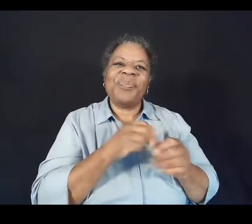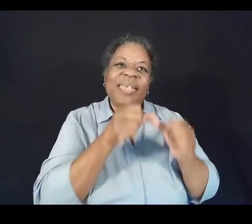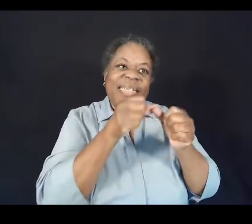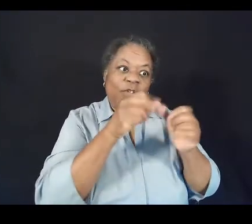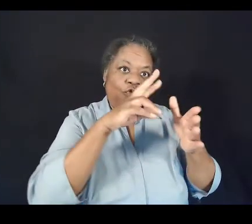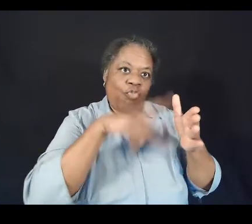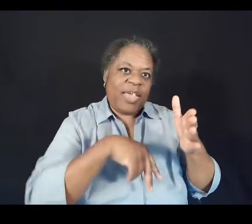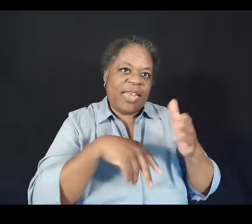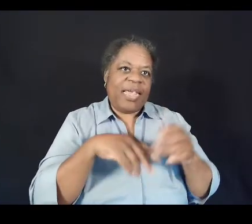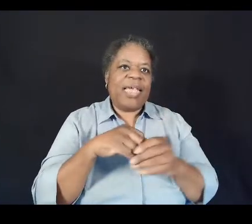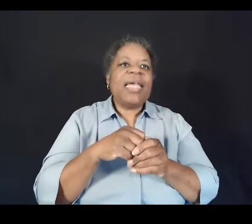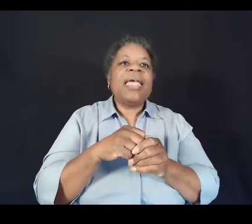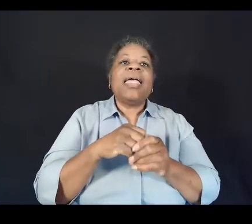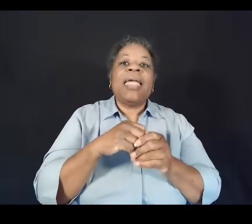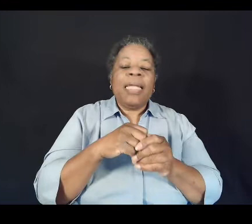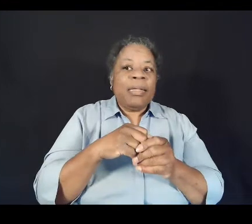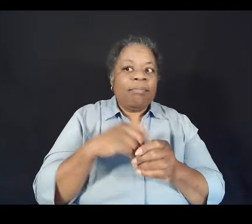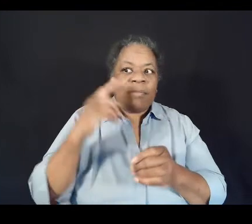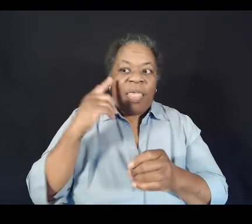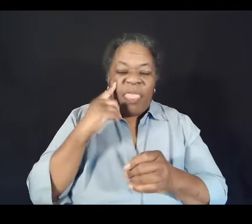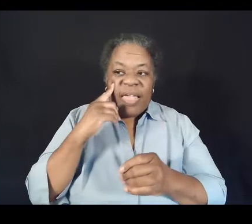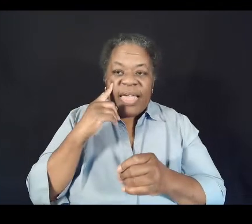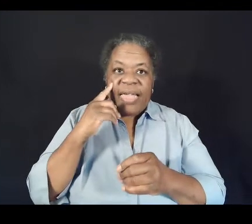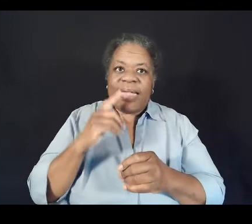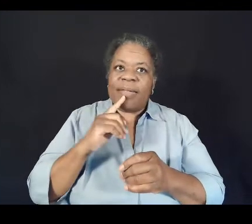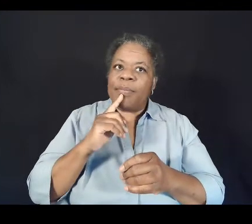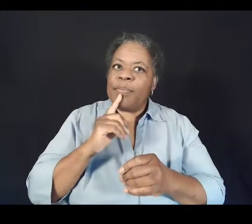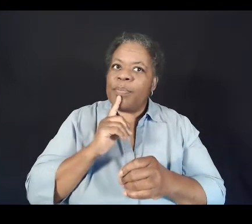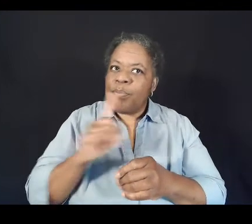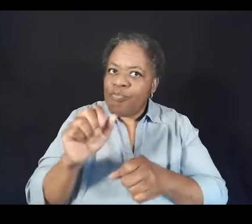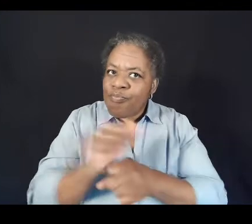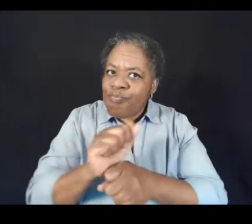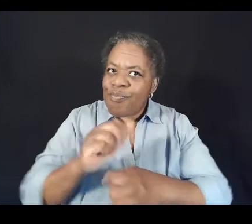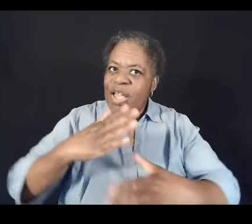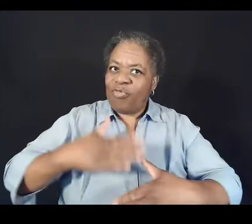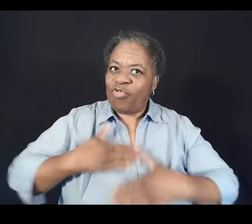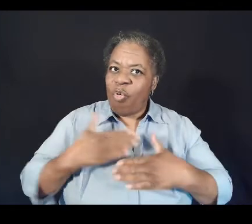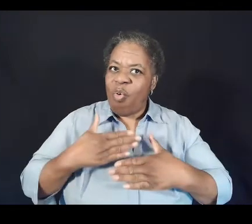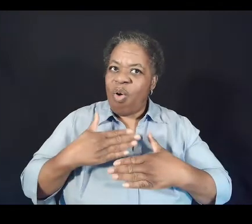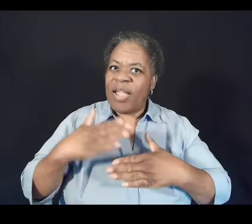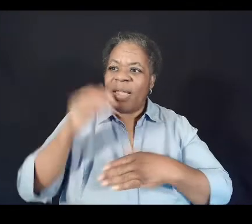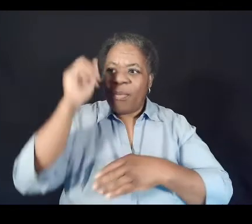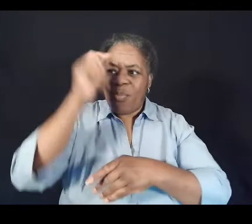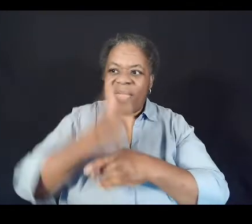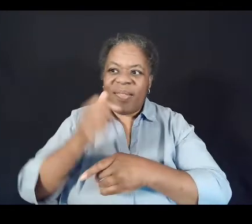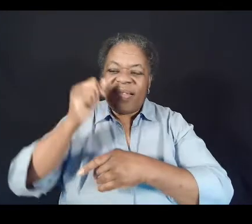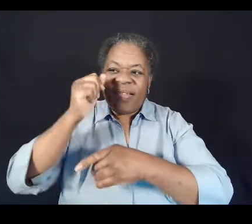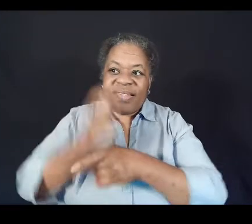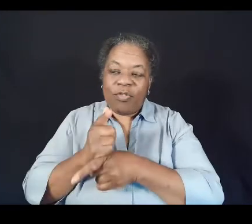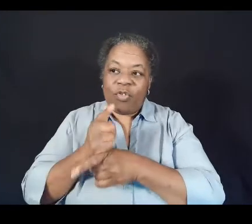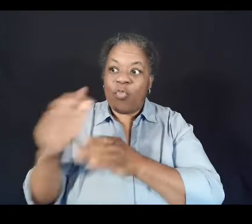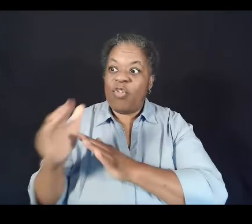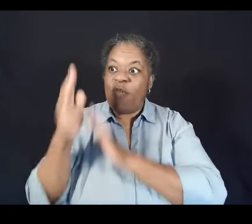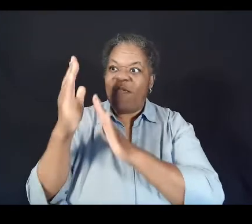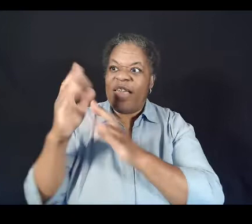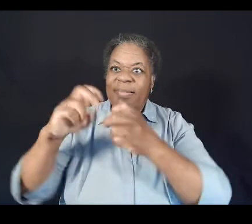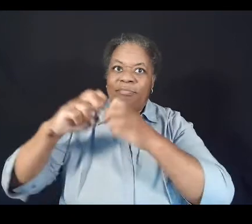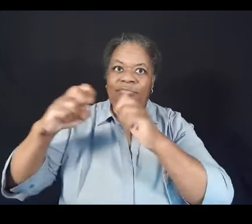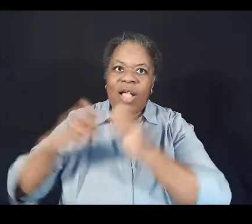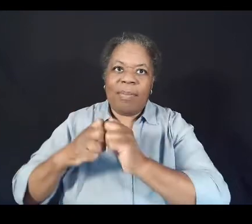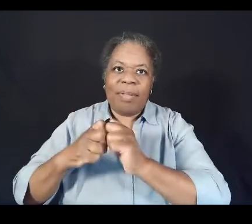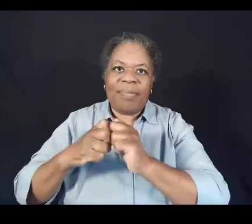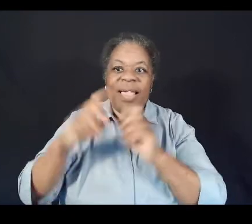Consider it pure joy, my brothers and sisters, whenever you face trials of many kinds, because you know that the testing of your